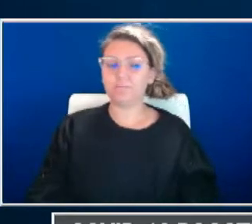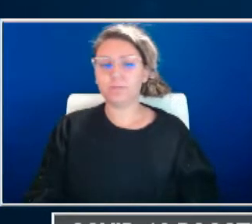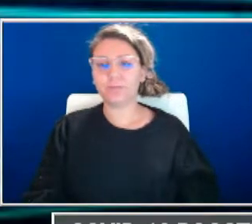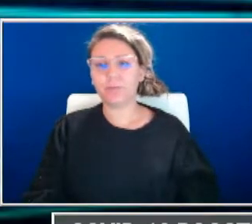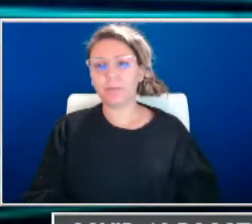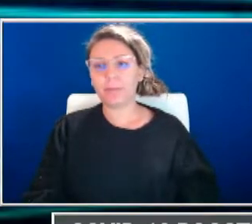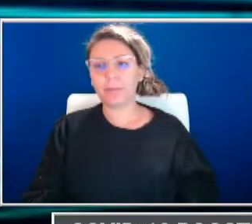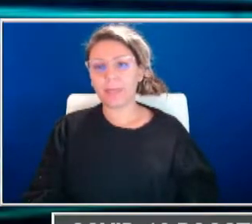part of KU's